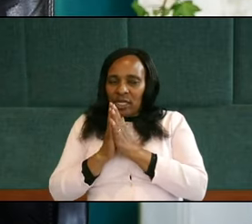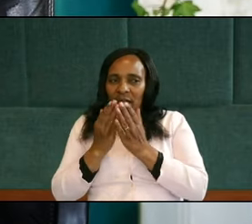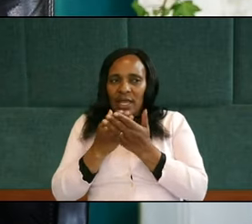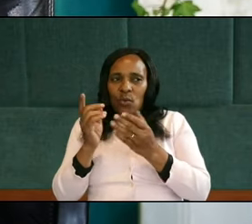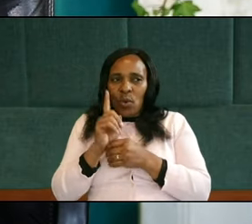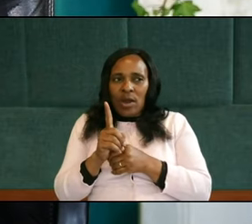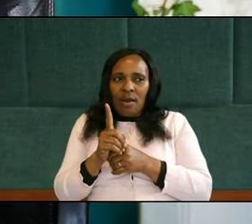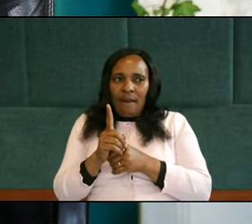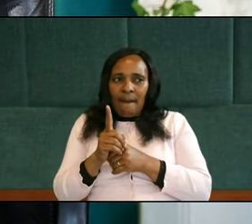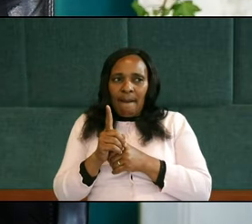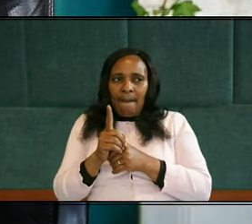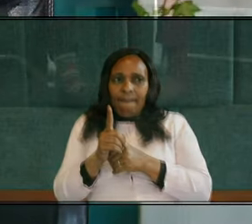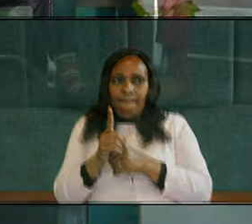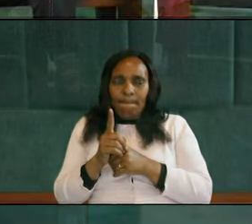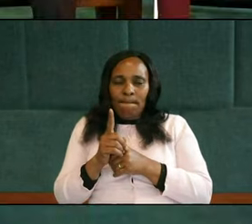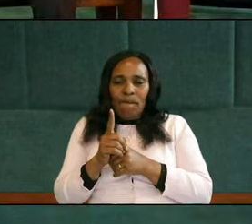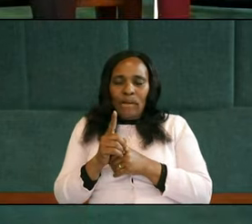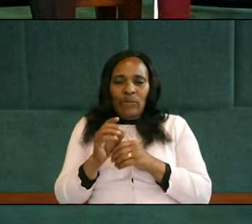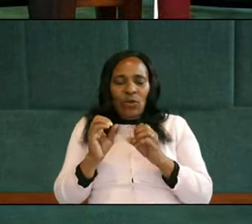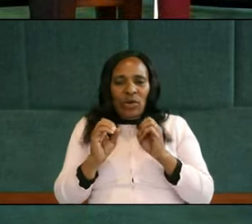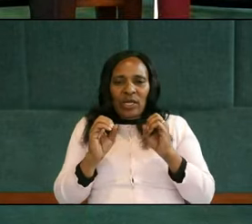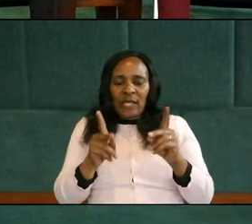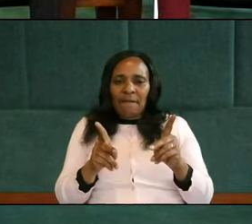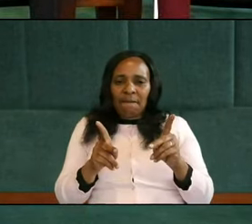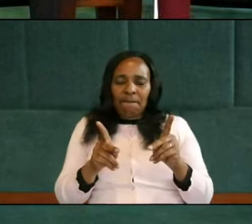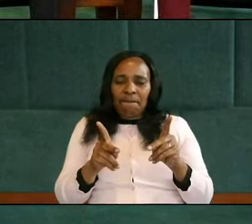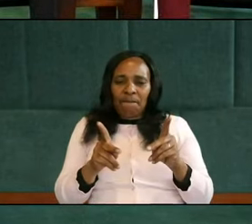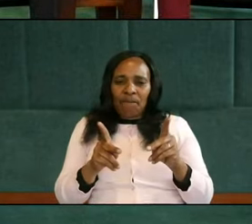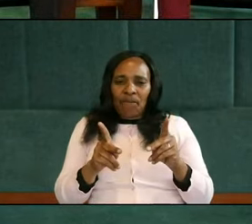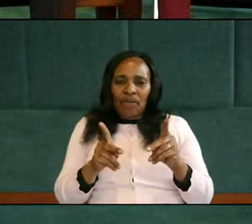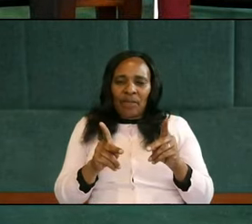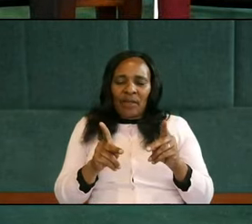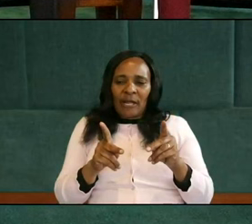Anyone? Okay, I think